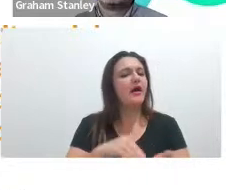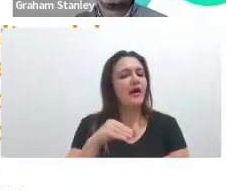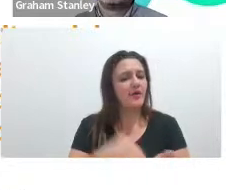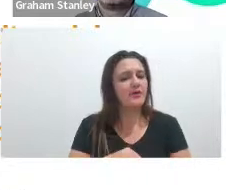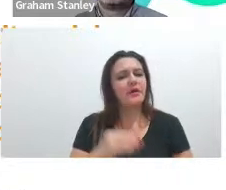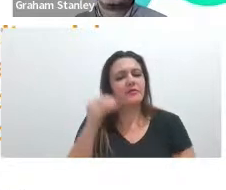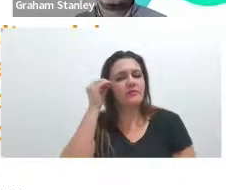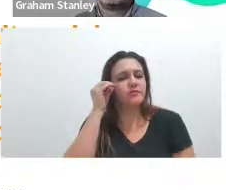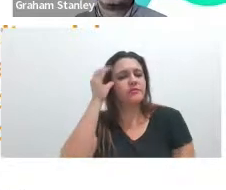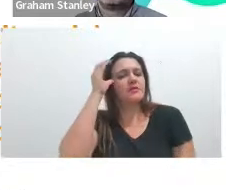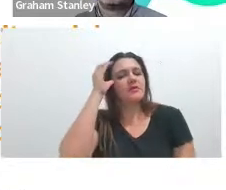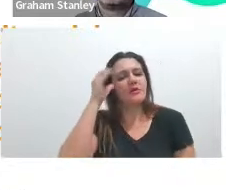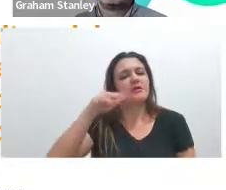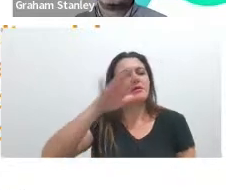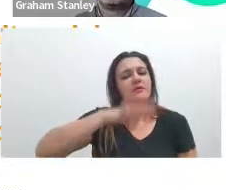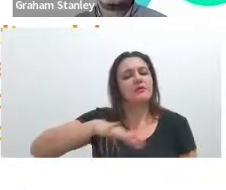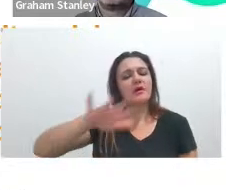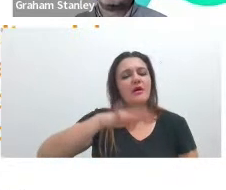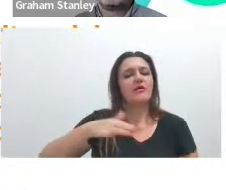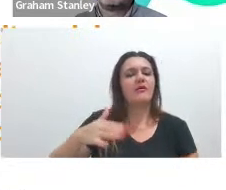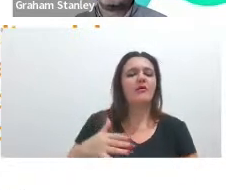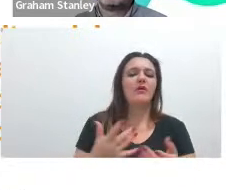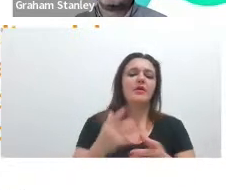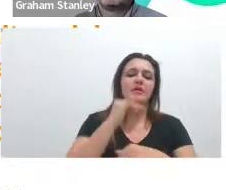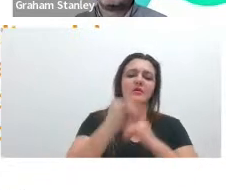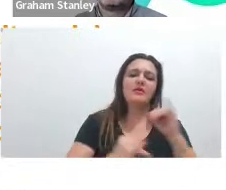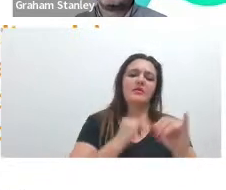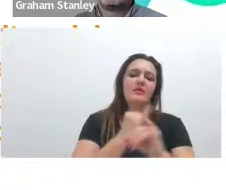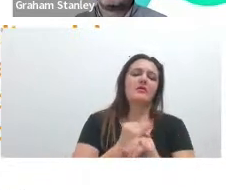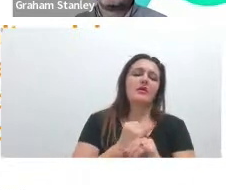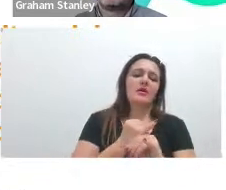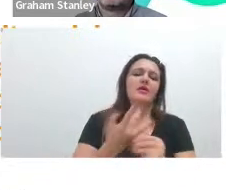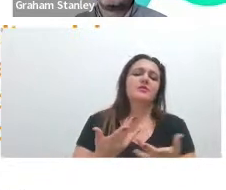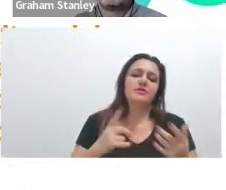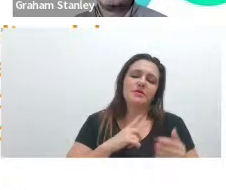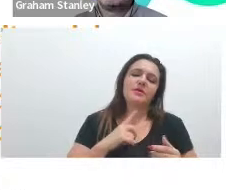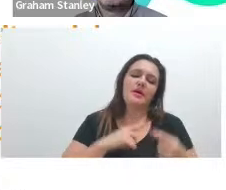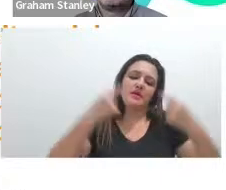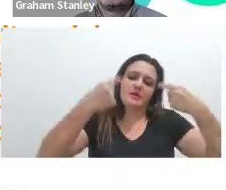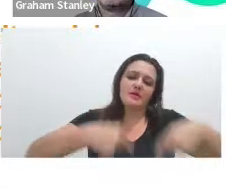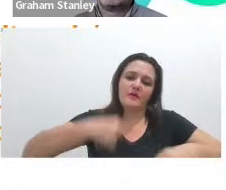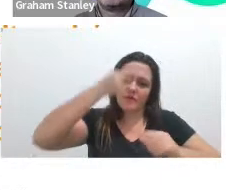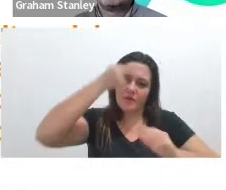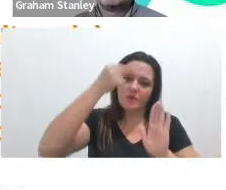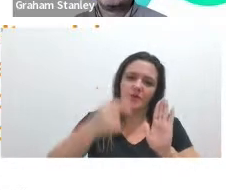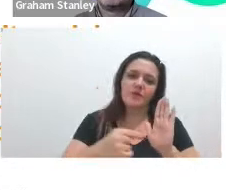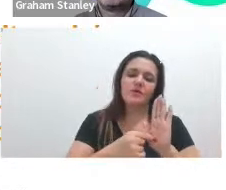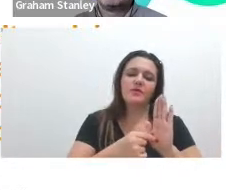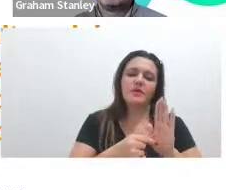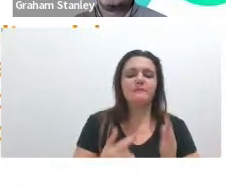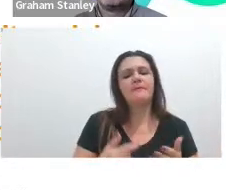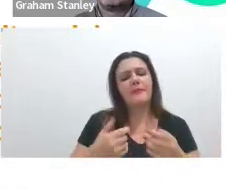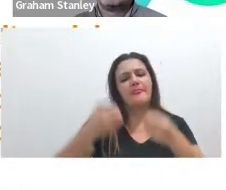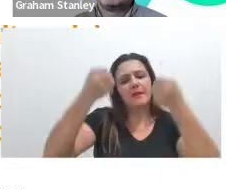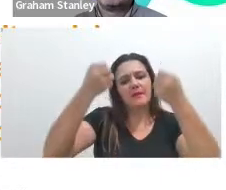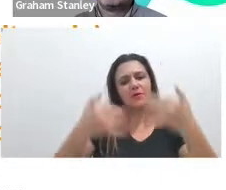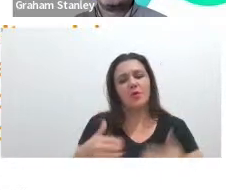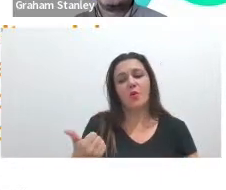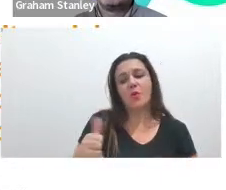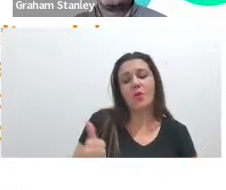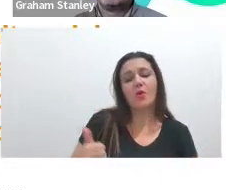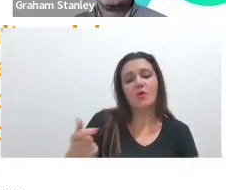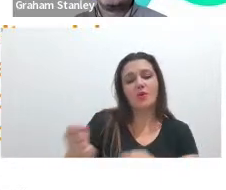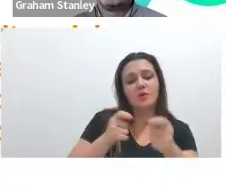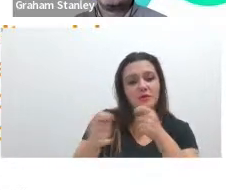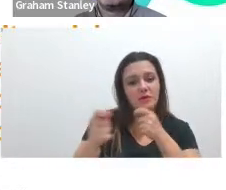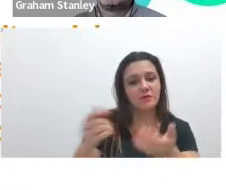addressing AI literacy will also be a massive challenge. As one of our interviewees commented, Dr. Mugisha Aneth Gajura from the